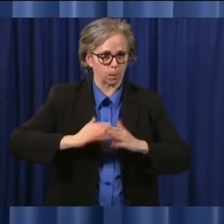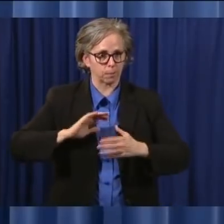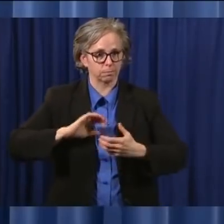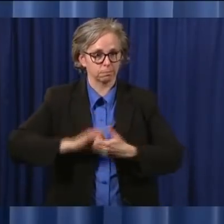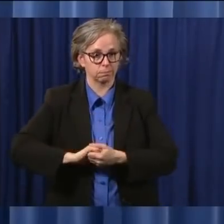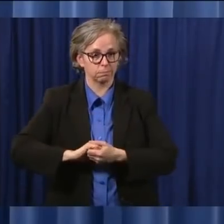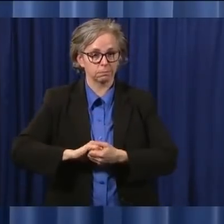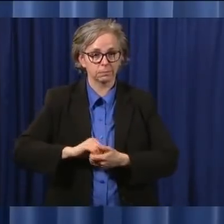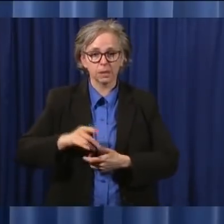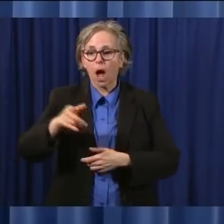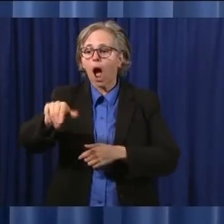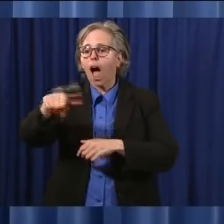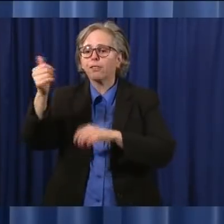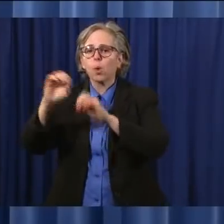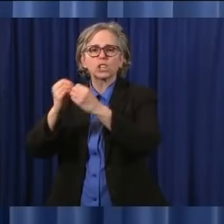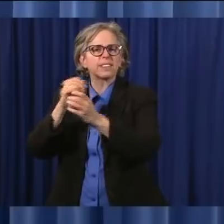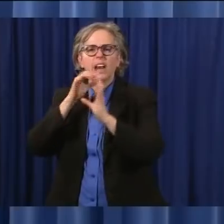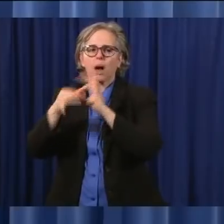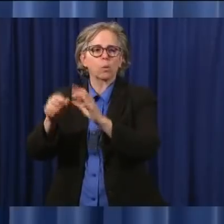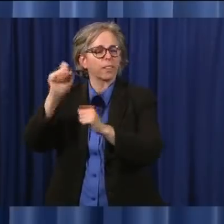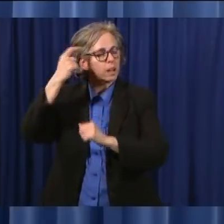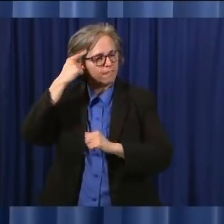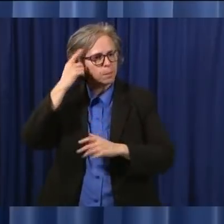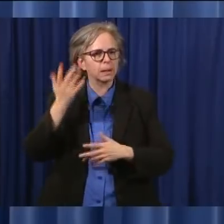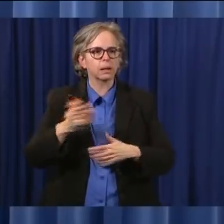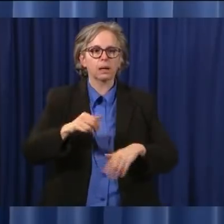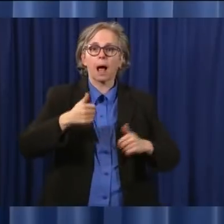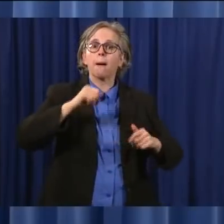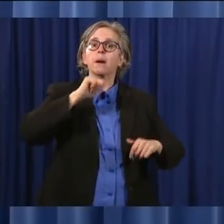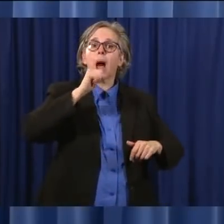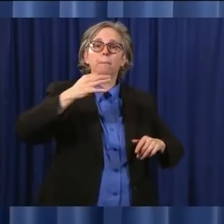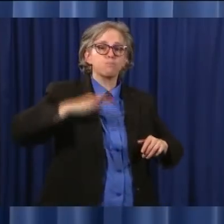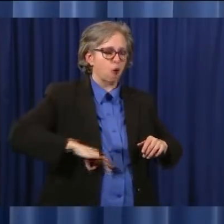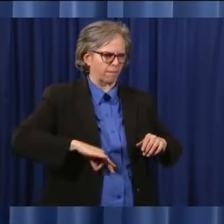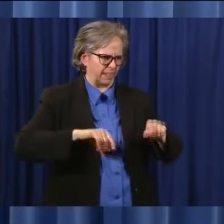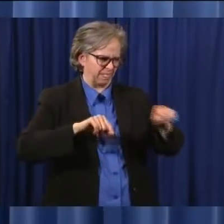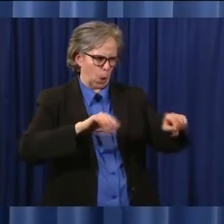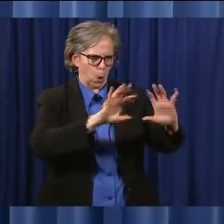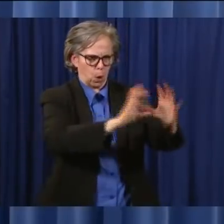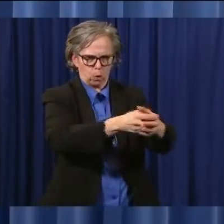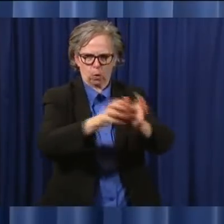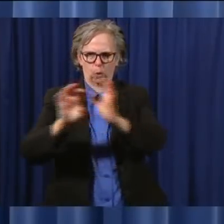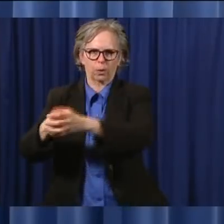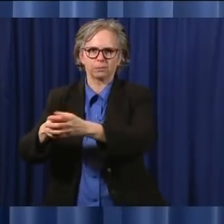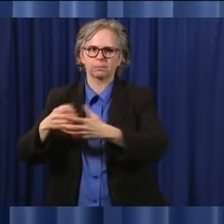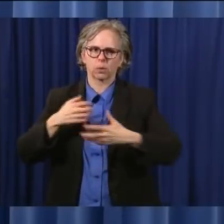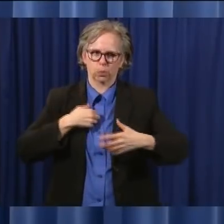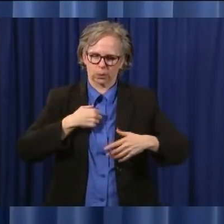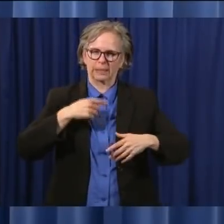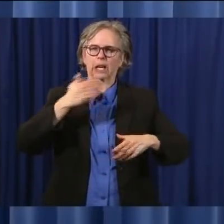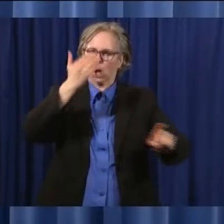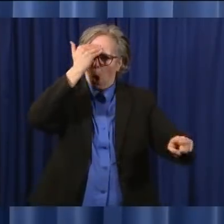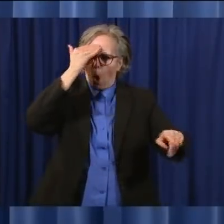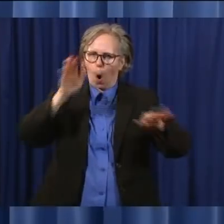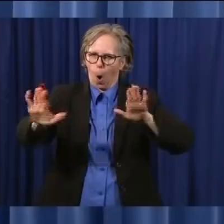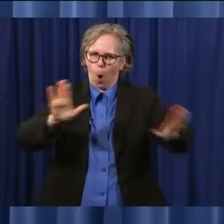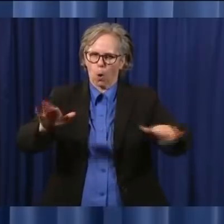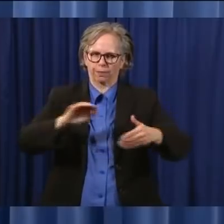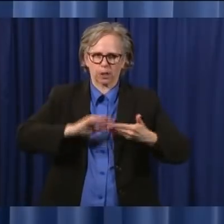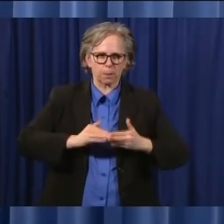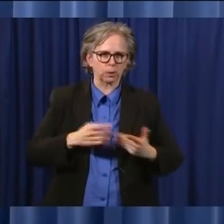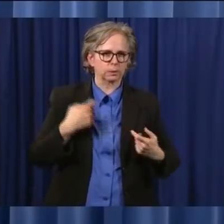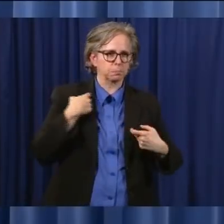nonprofits and people who are familiar with whatever the community is, whether it's the Hispanic community or whether it's African